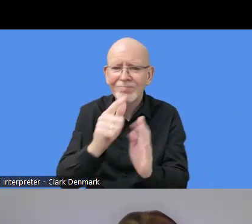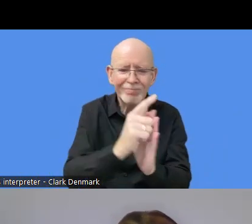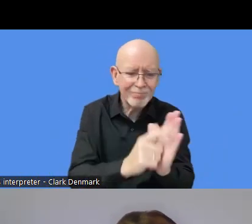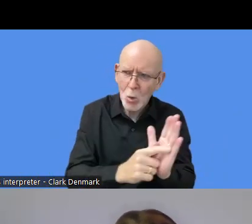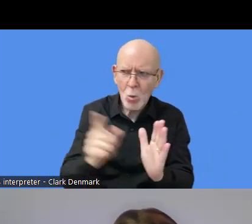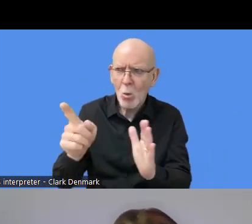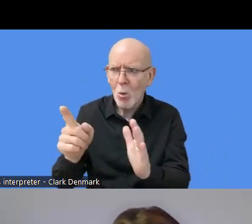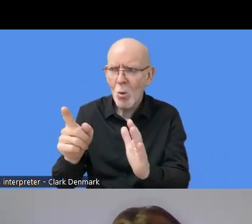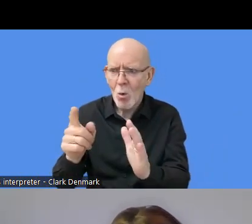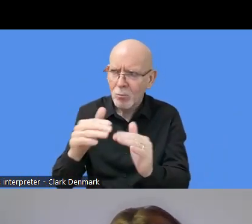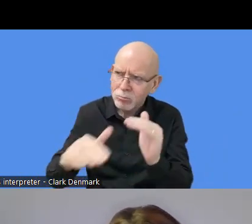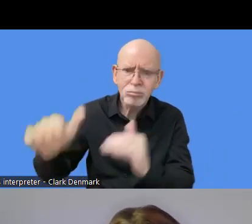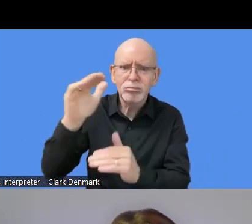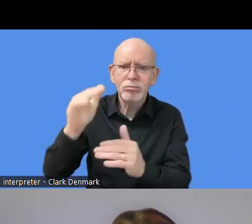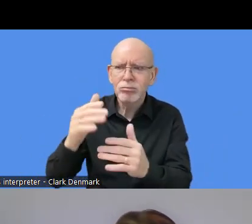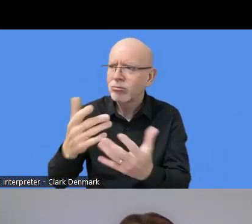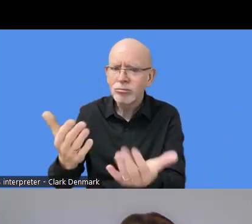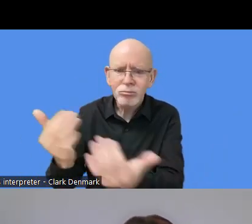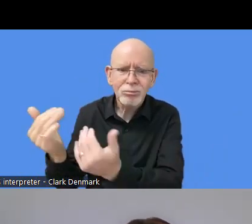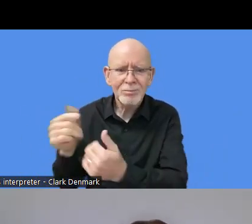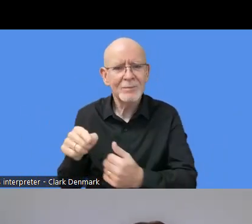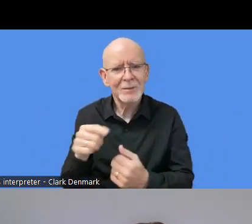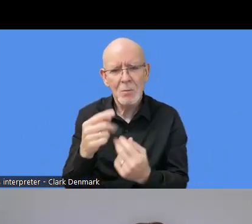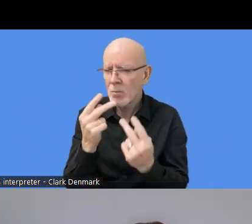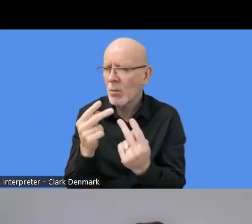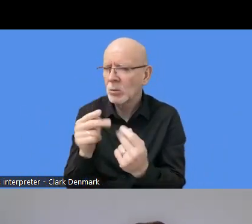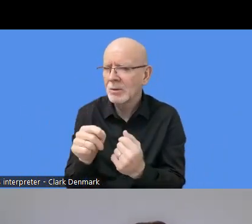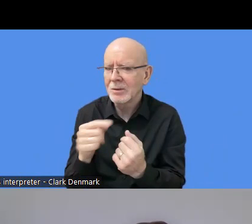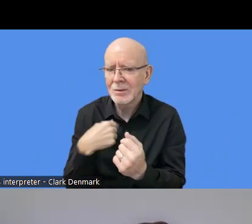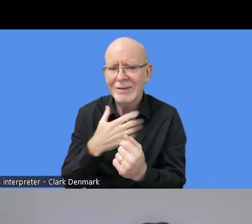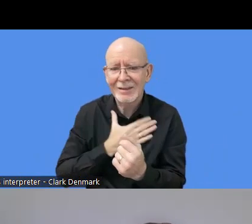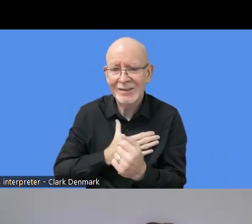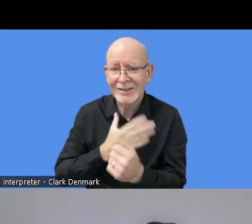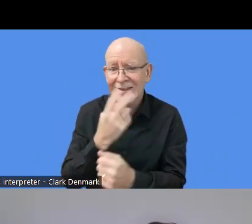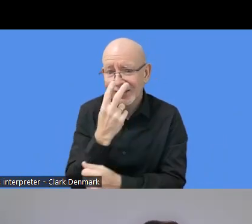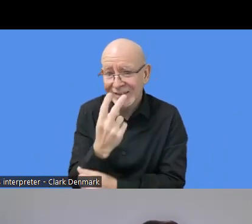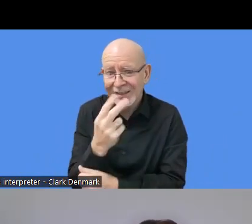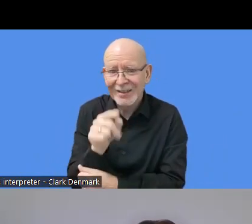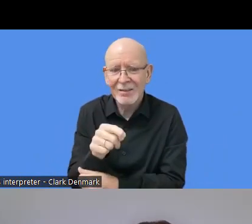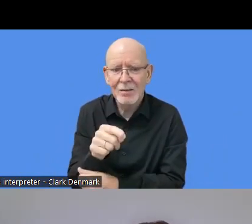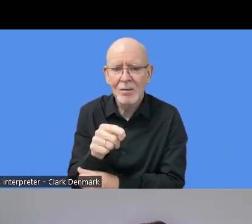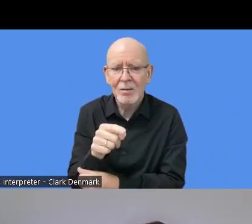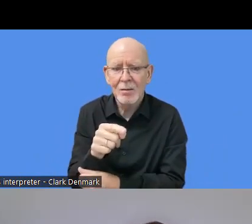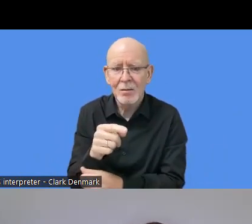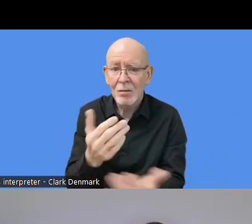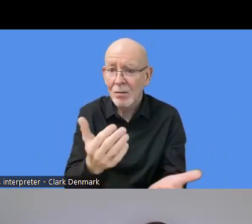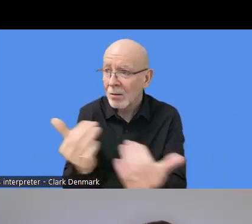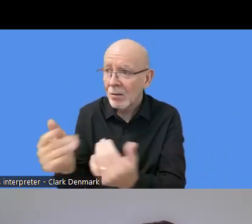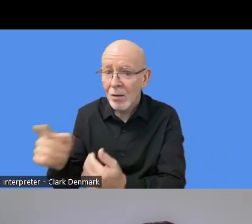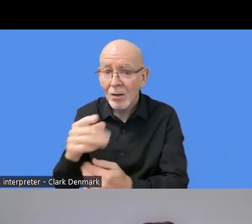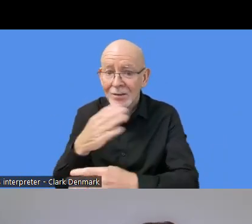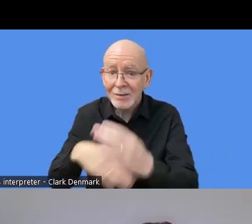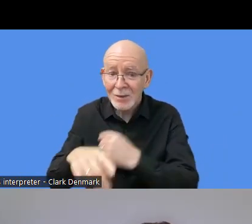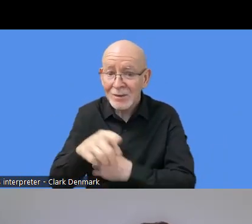the company's strategy. And of course, we encourage nominations that showcase partnerships with